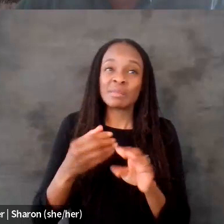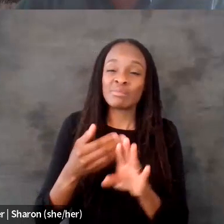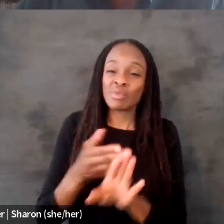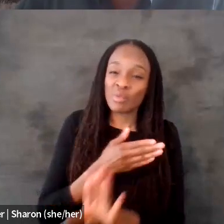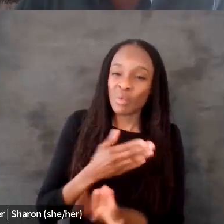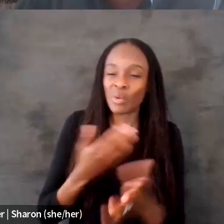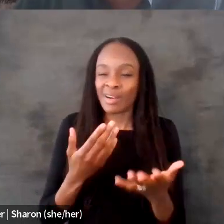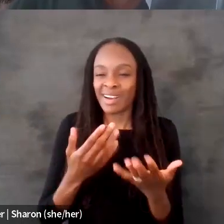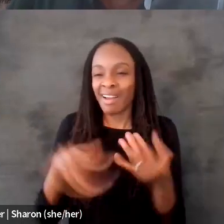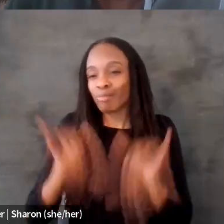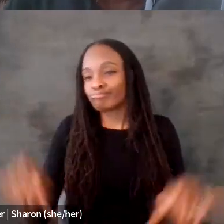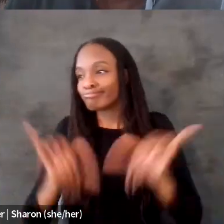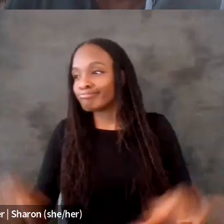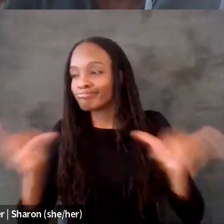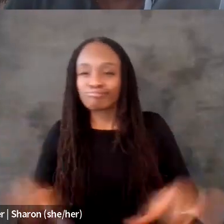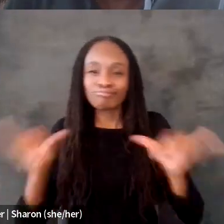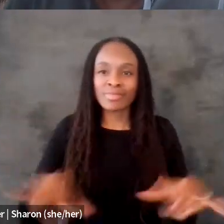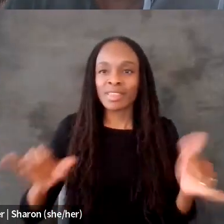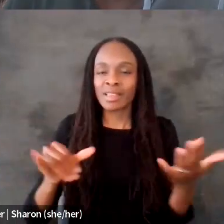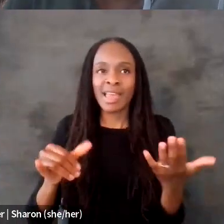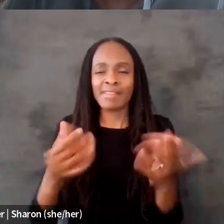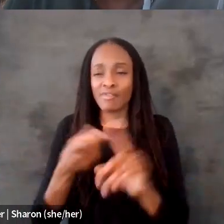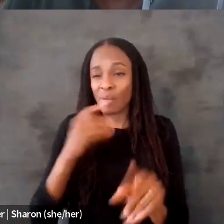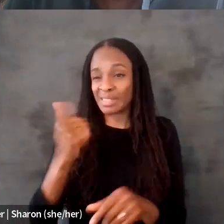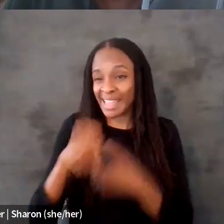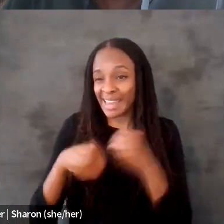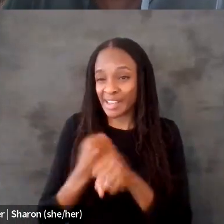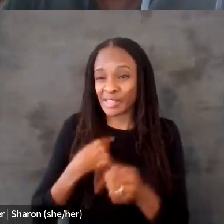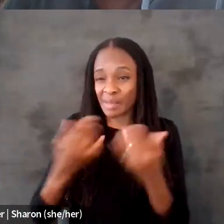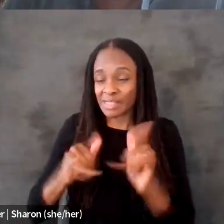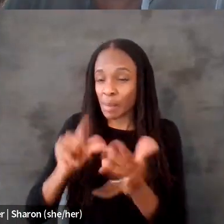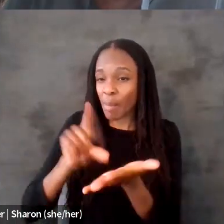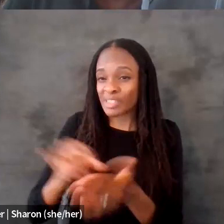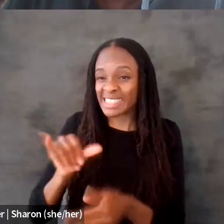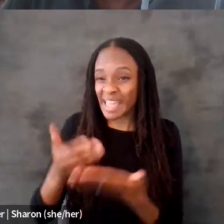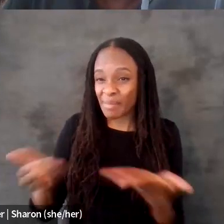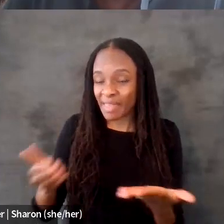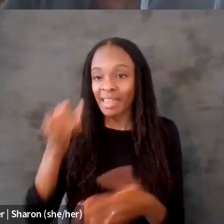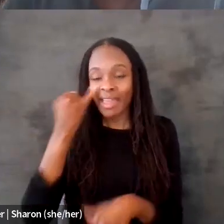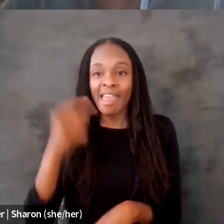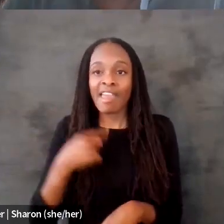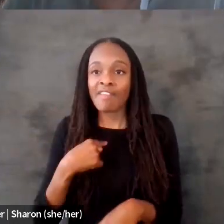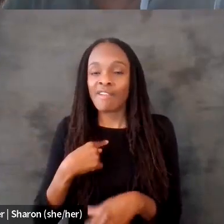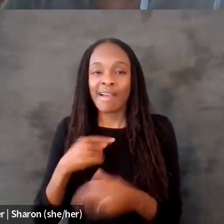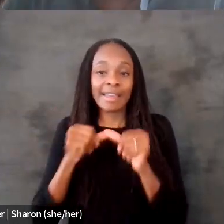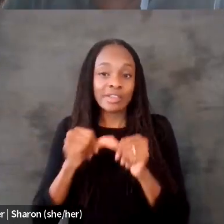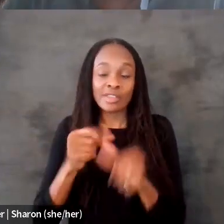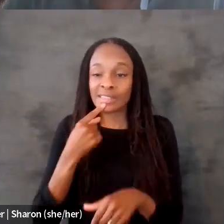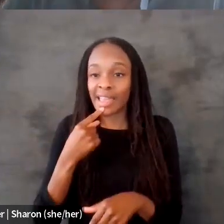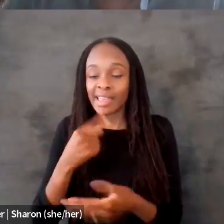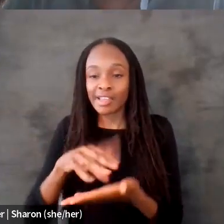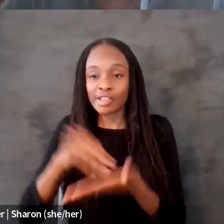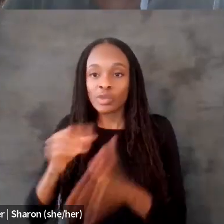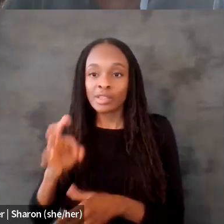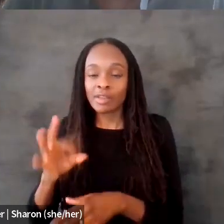I'm just perpetuating and saying, well, over 10 years, I'm still publishing the same thing. If I continue to say students with disabilities have lower perceptions of